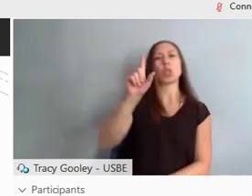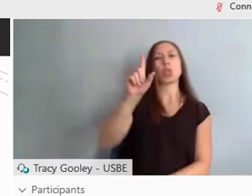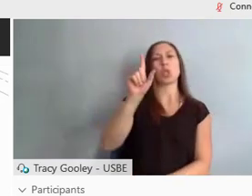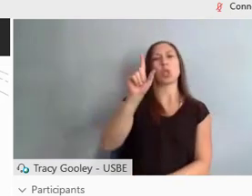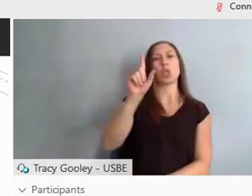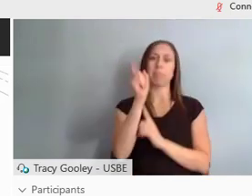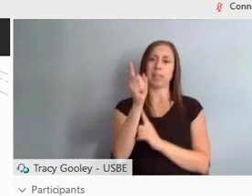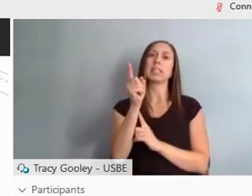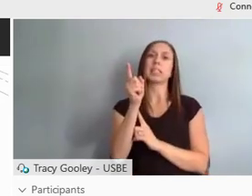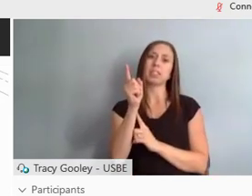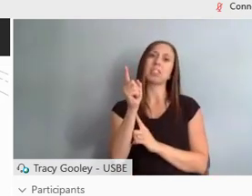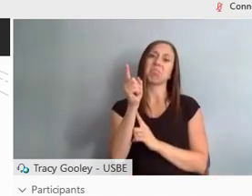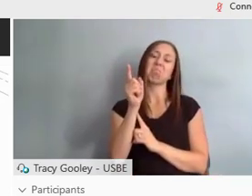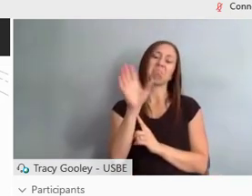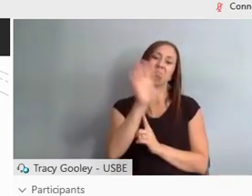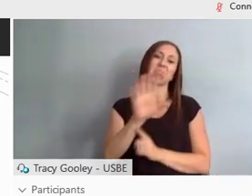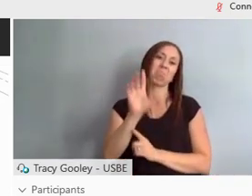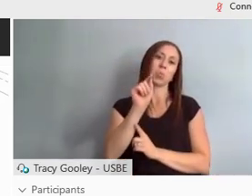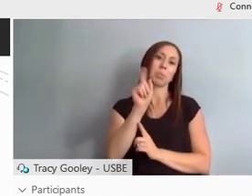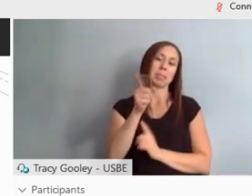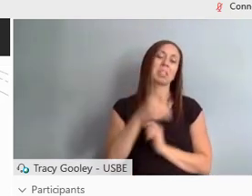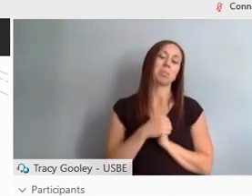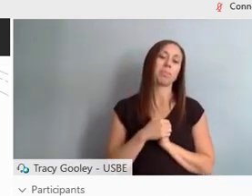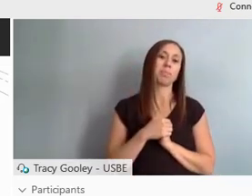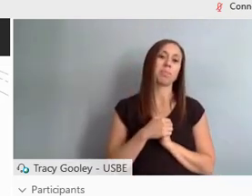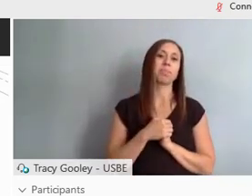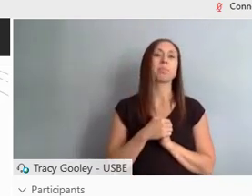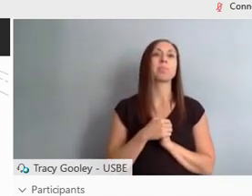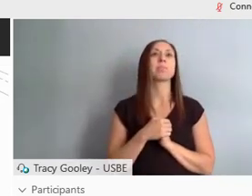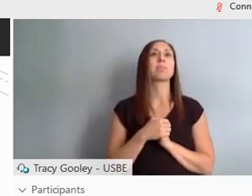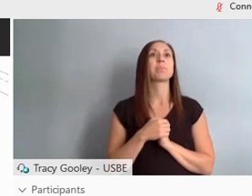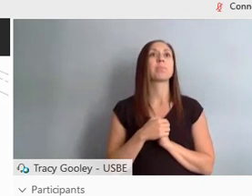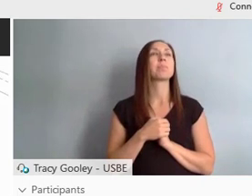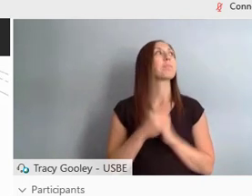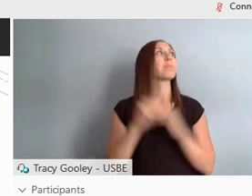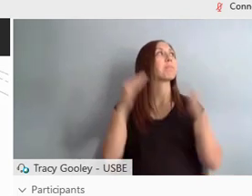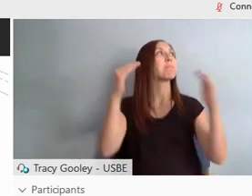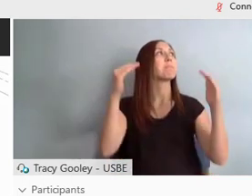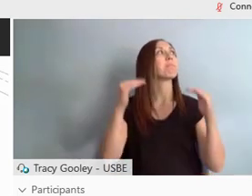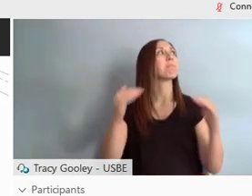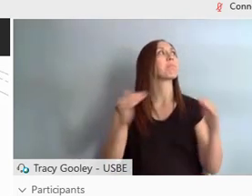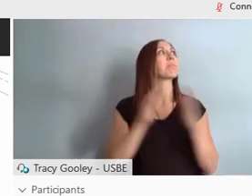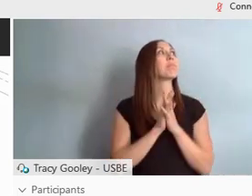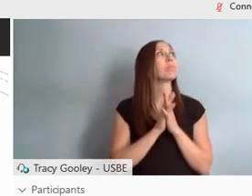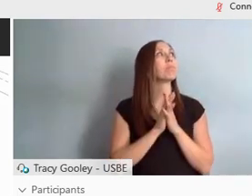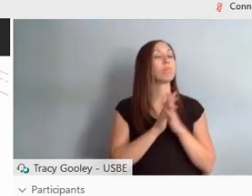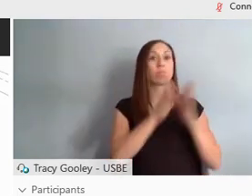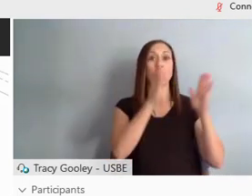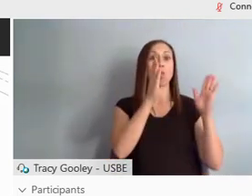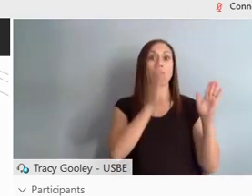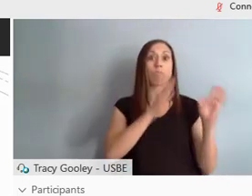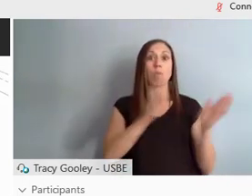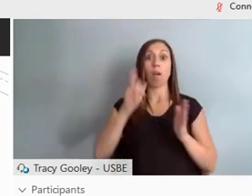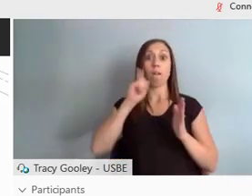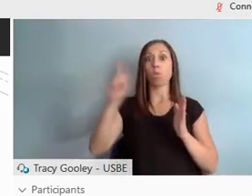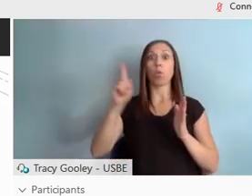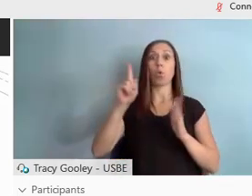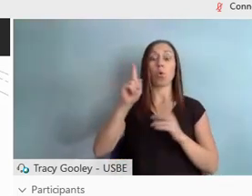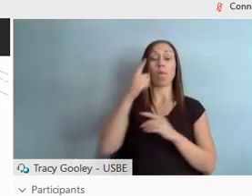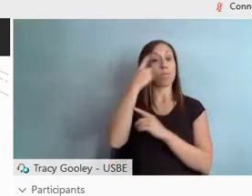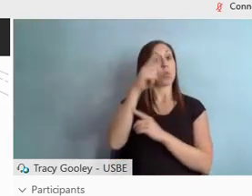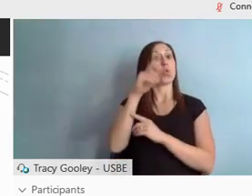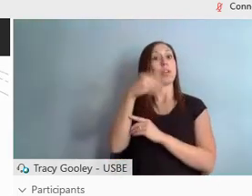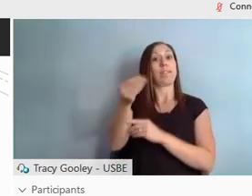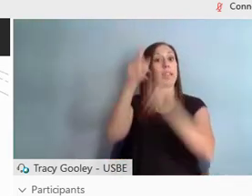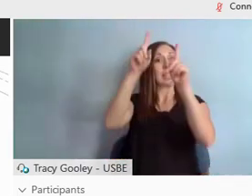approximate time for how long the assessment will take, approximately 20 minutes is a good estimate. So to prepare to administer the assessment,